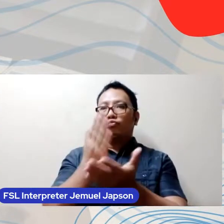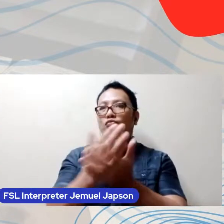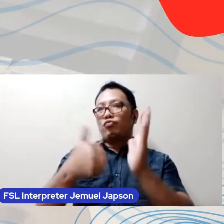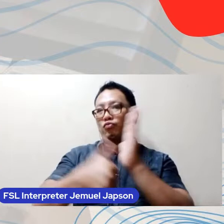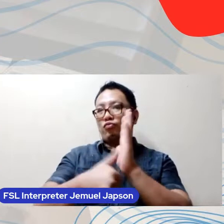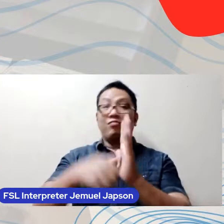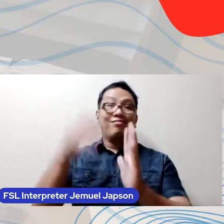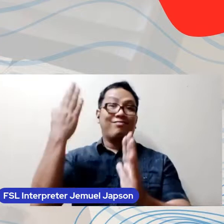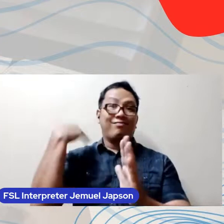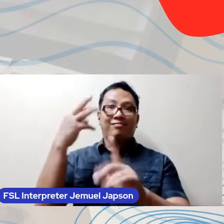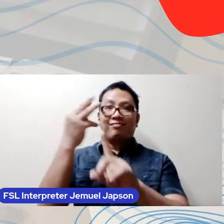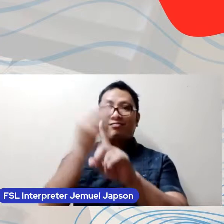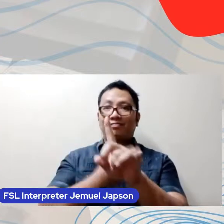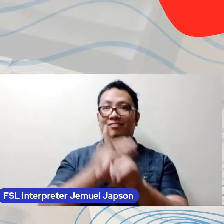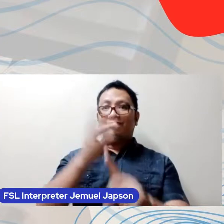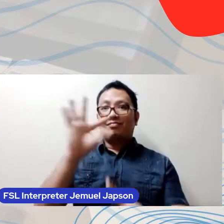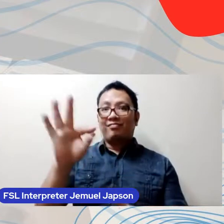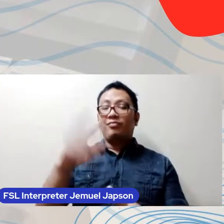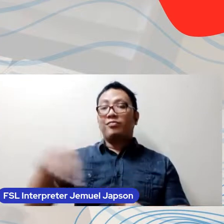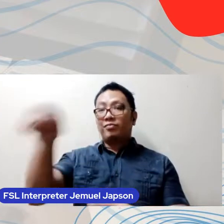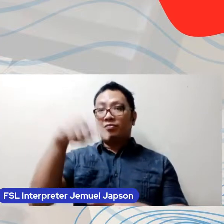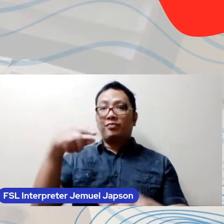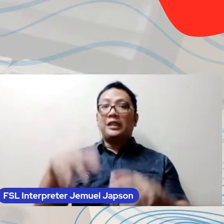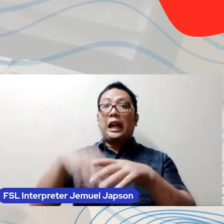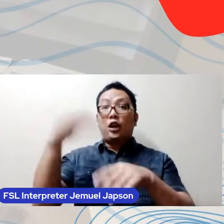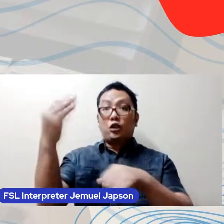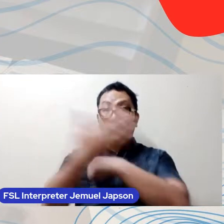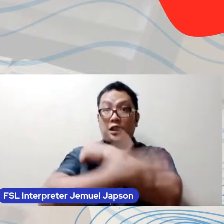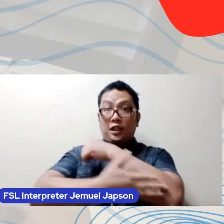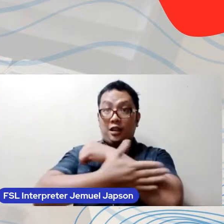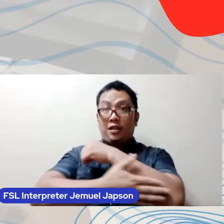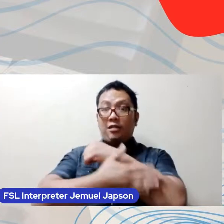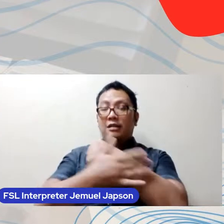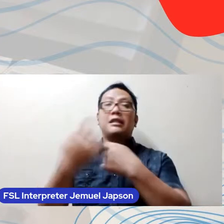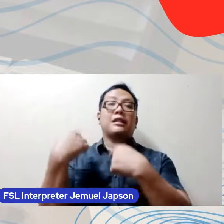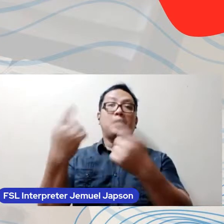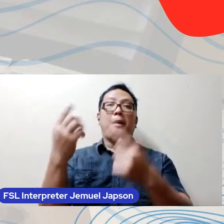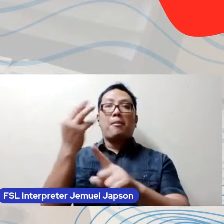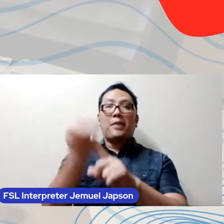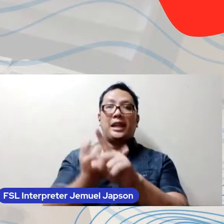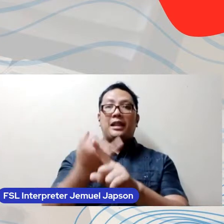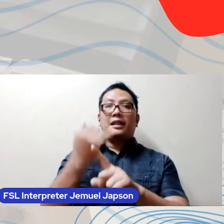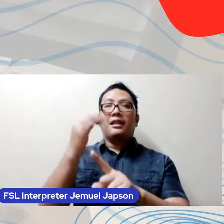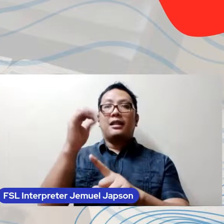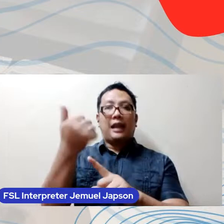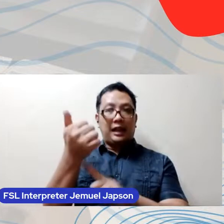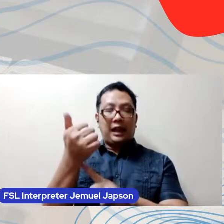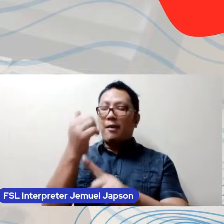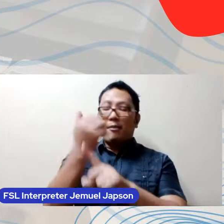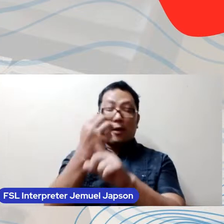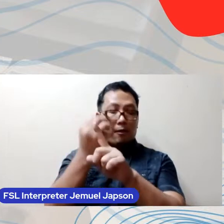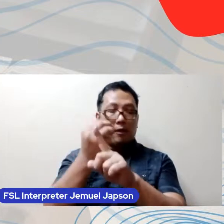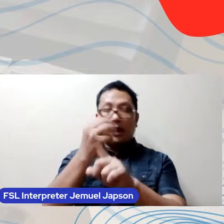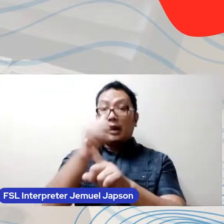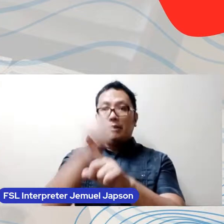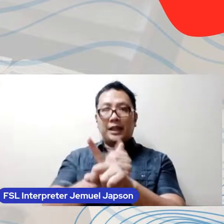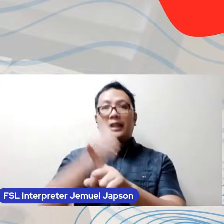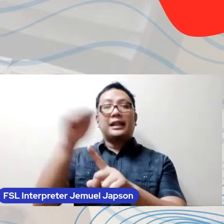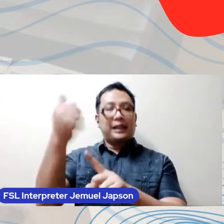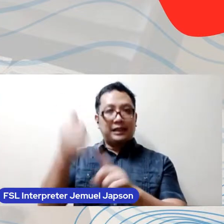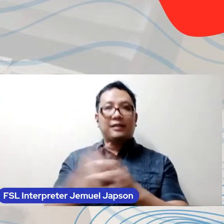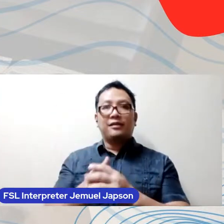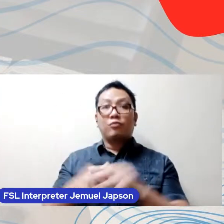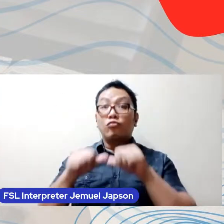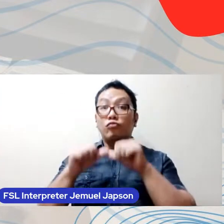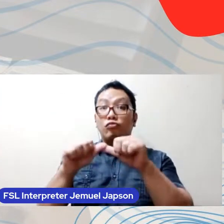our overseas voters since April 10. Even though the elections has ended last Monday, the electoral process continues. For